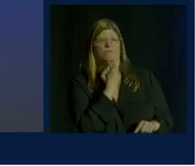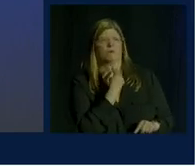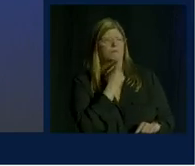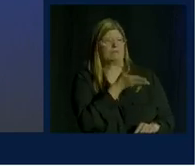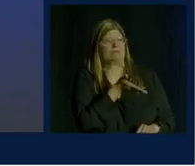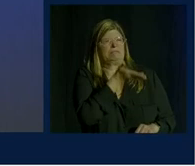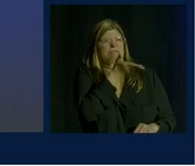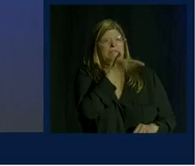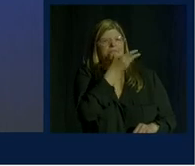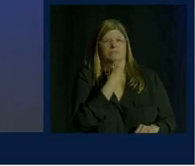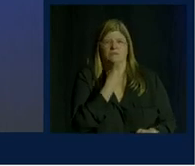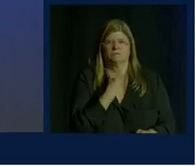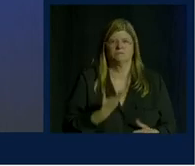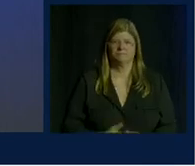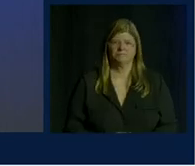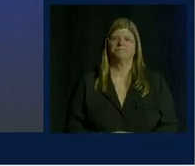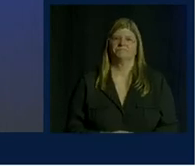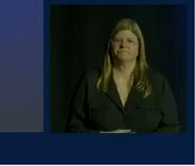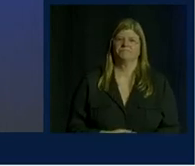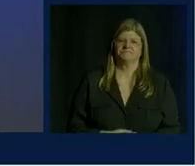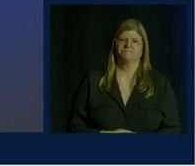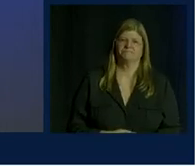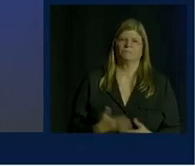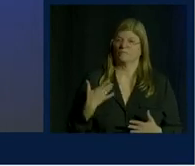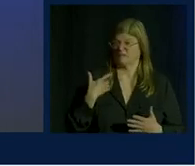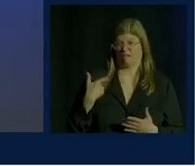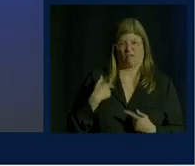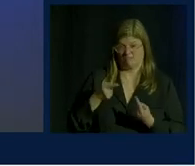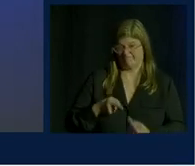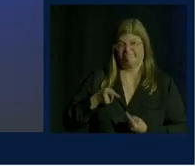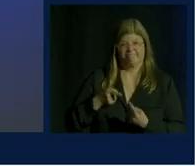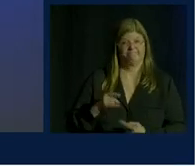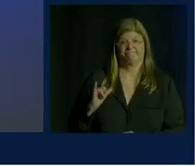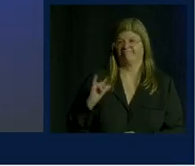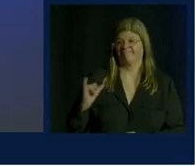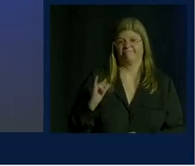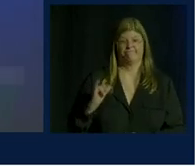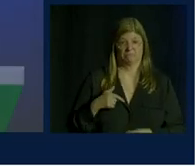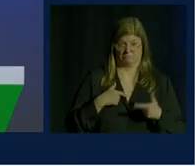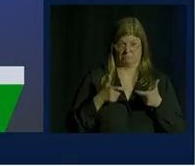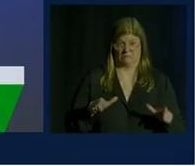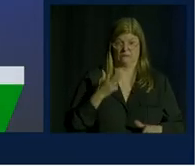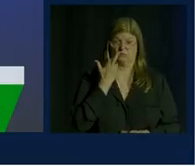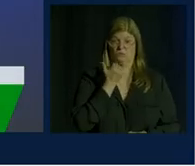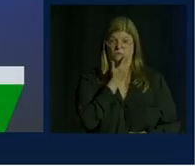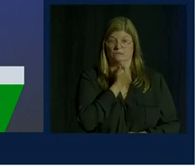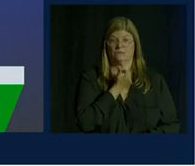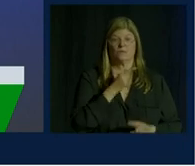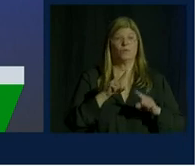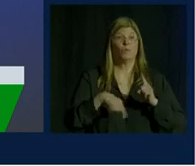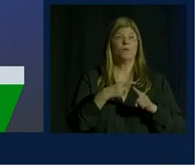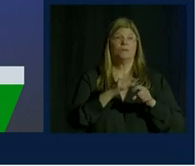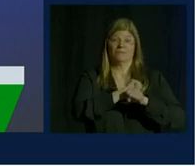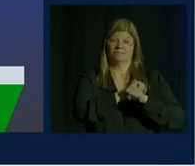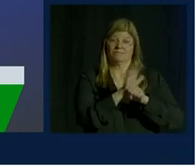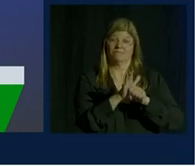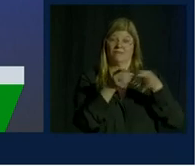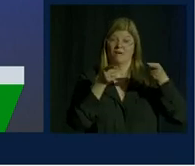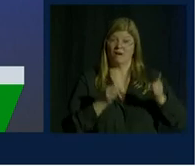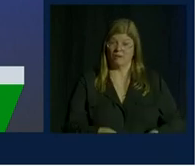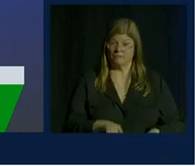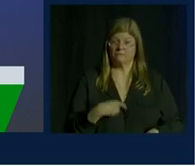We were struggling just like all restaurants and all small businesses in the city when the pandemic started. Right. And we hopped online to